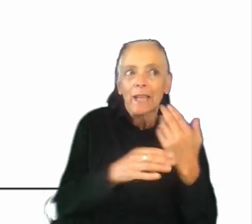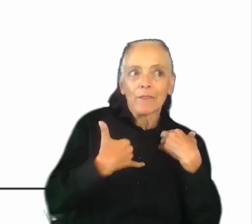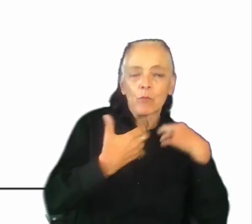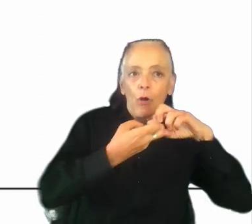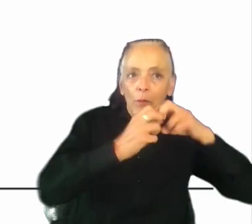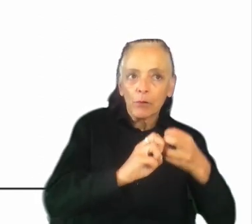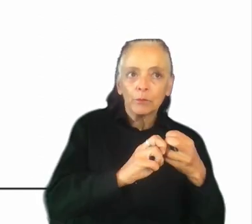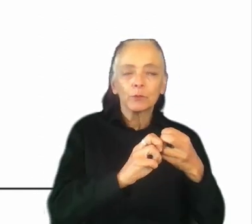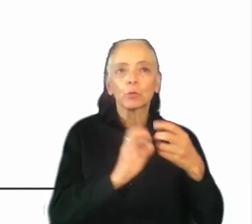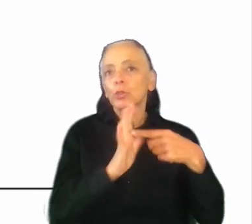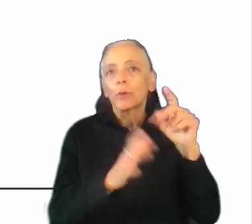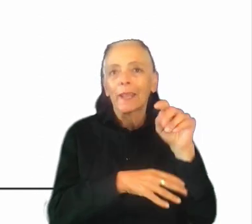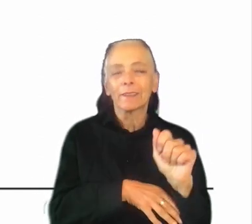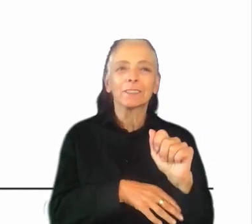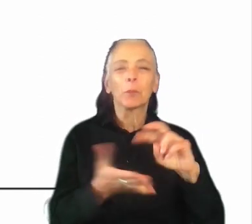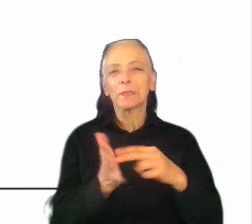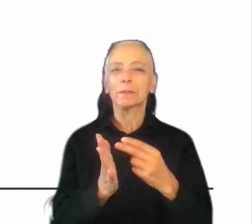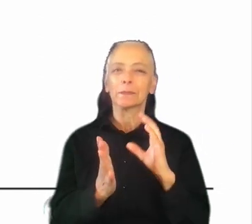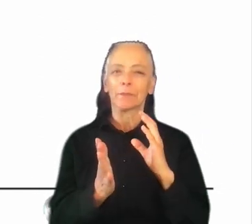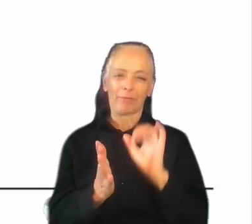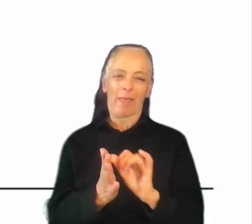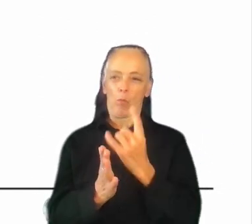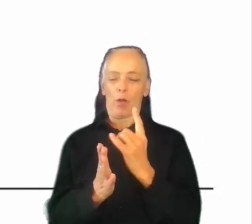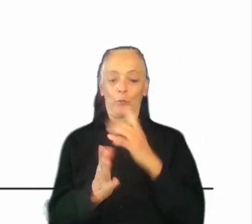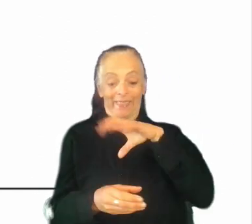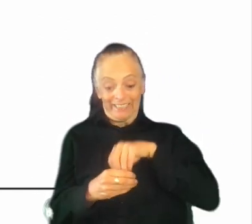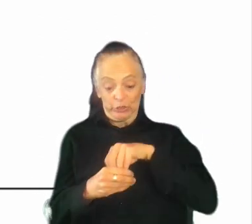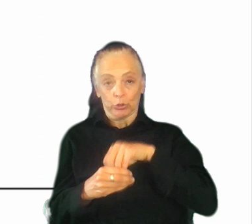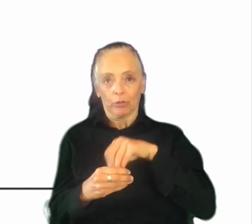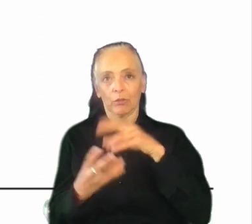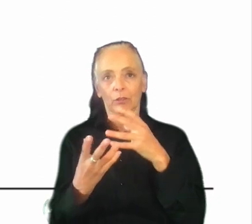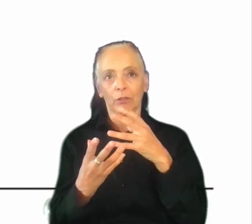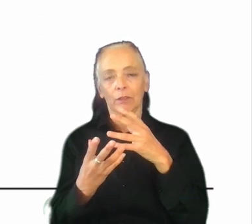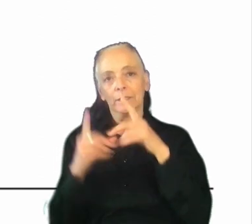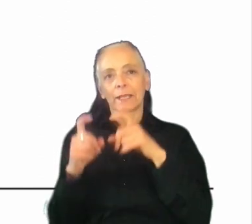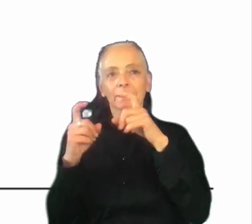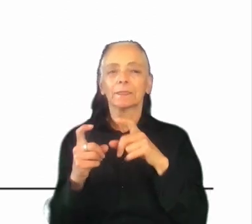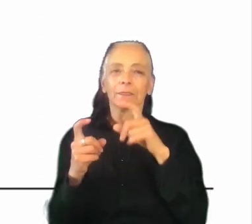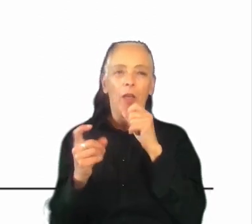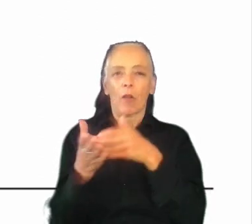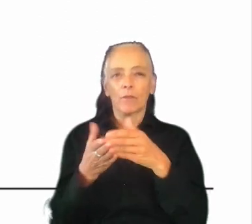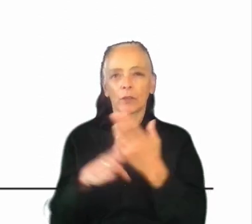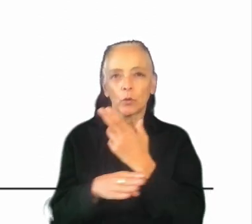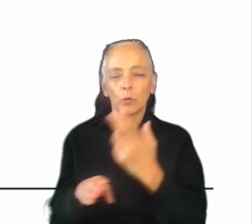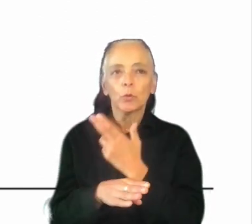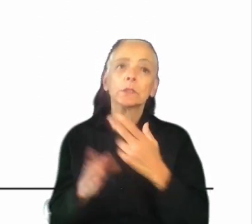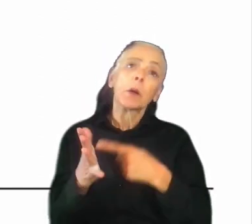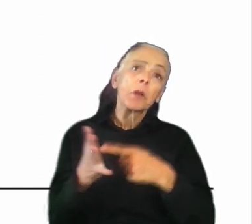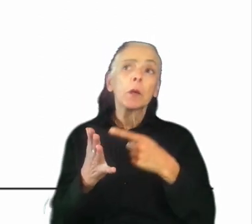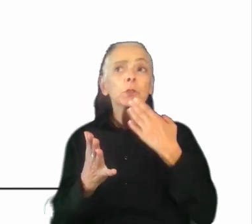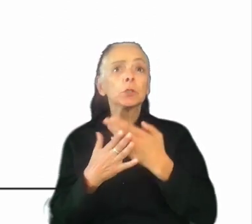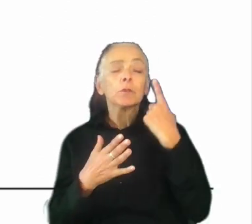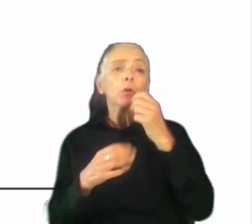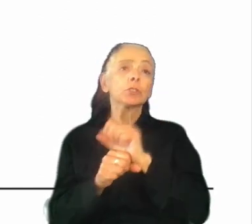very convincing it's not the most common uh method used in industry it is sometimes so used for job applications so it's a good skill to practice for applying